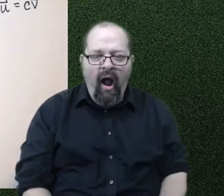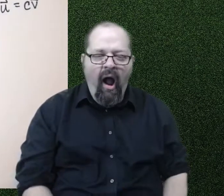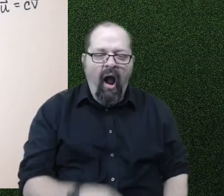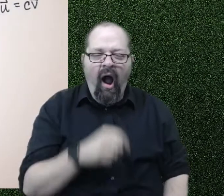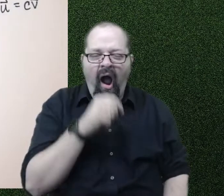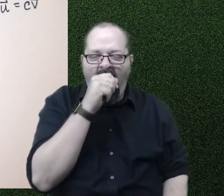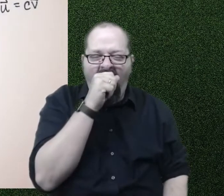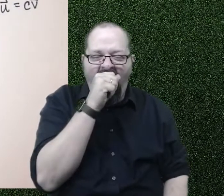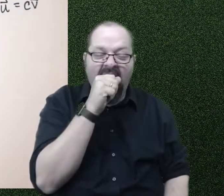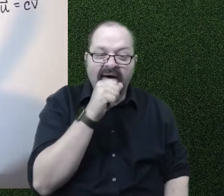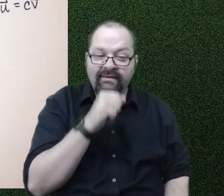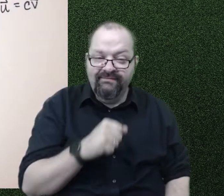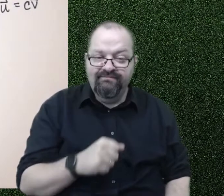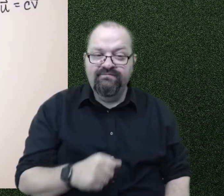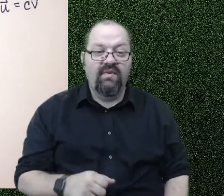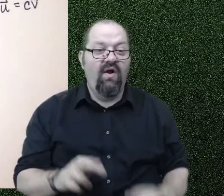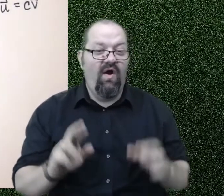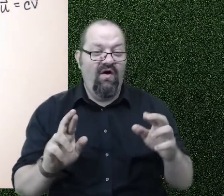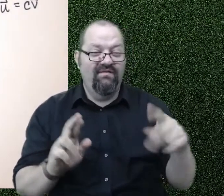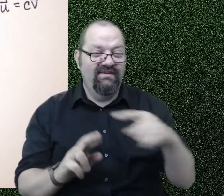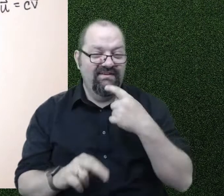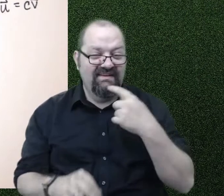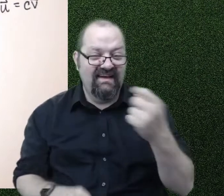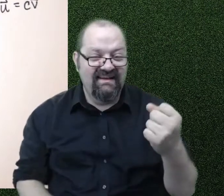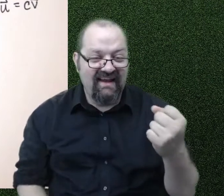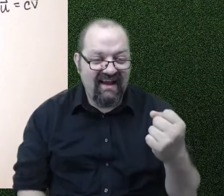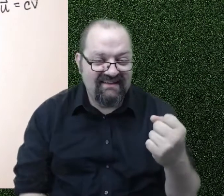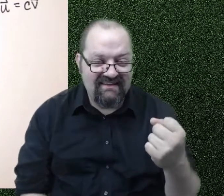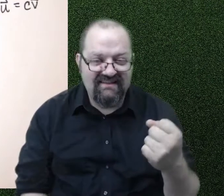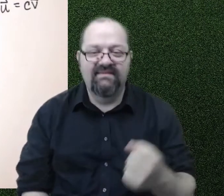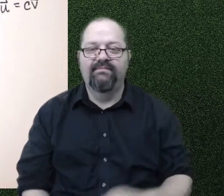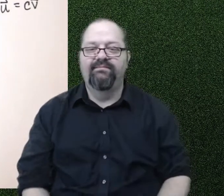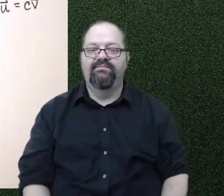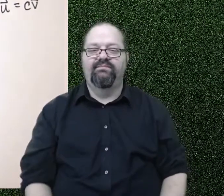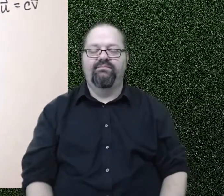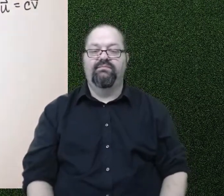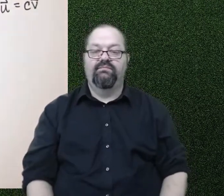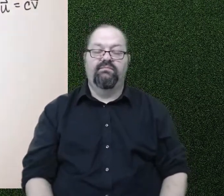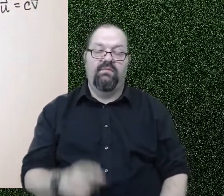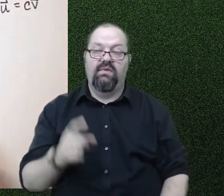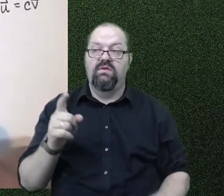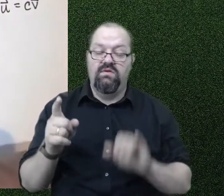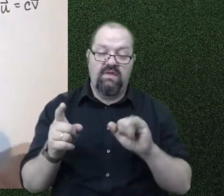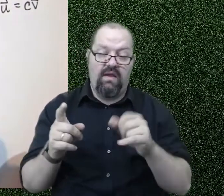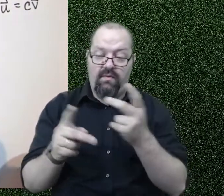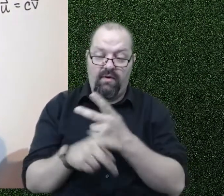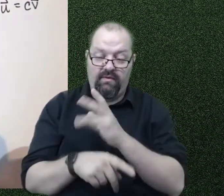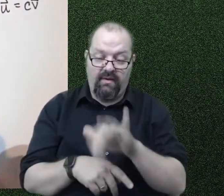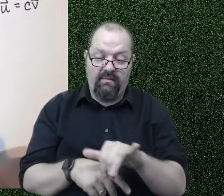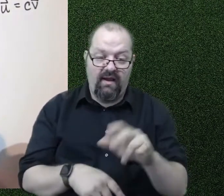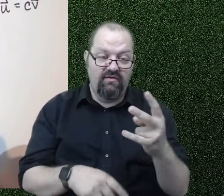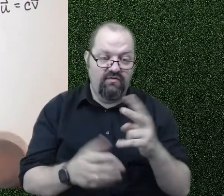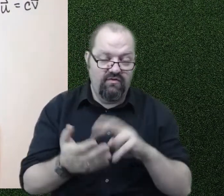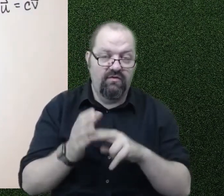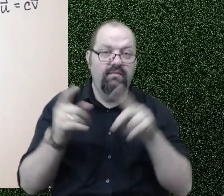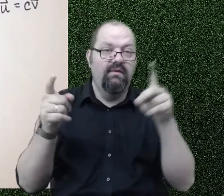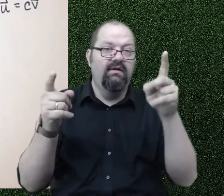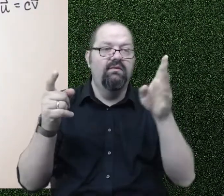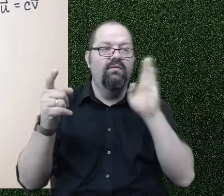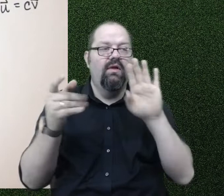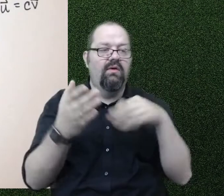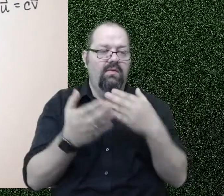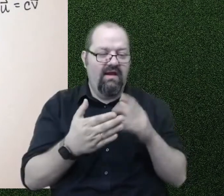I hope you said yes. No, Miss Townsend, that's so obvious. If I just multiply that one by 2, I get that one. You're